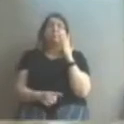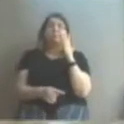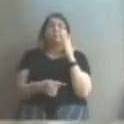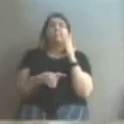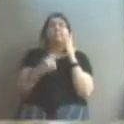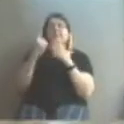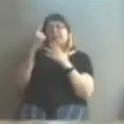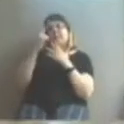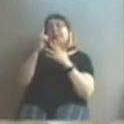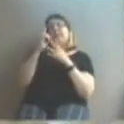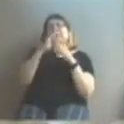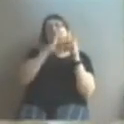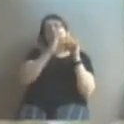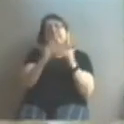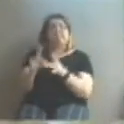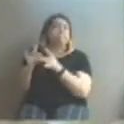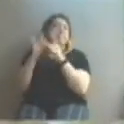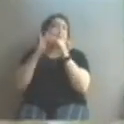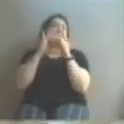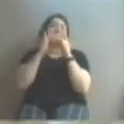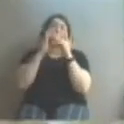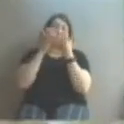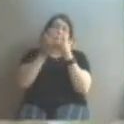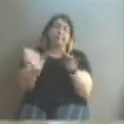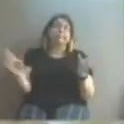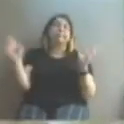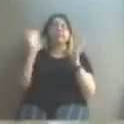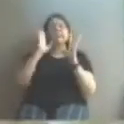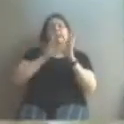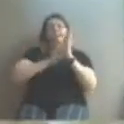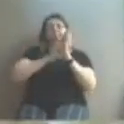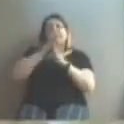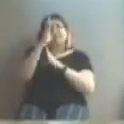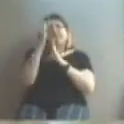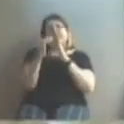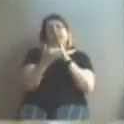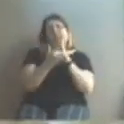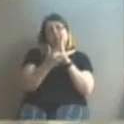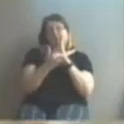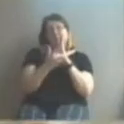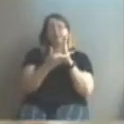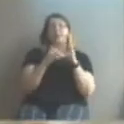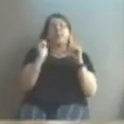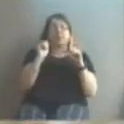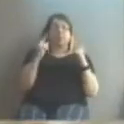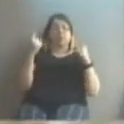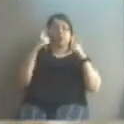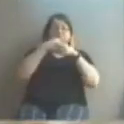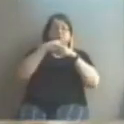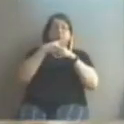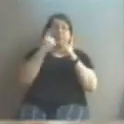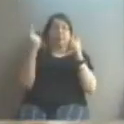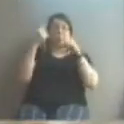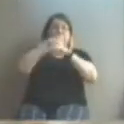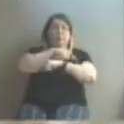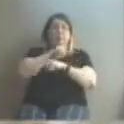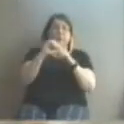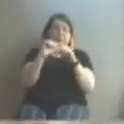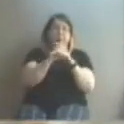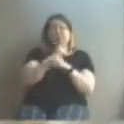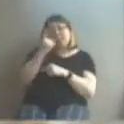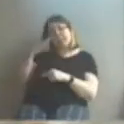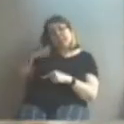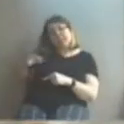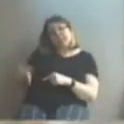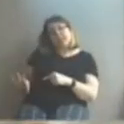one universal field tech. And that allowed us for cross-training and additional training of our staff. One of the benefits